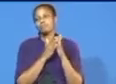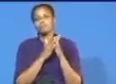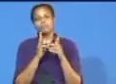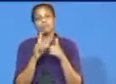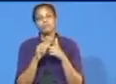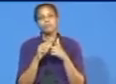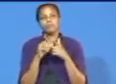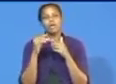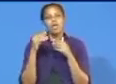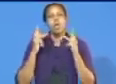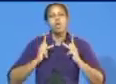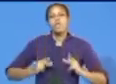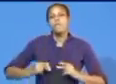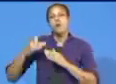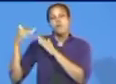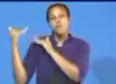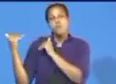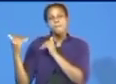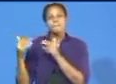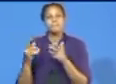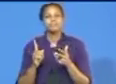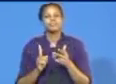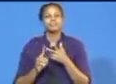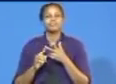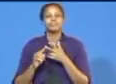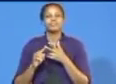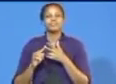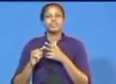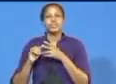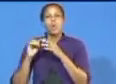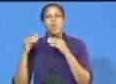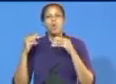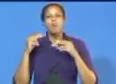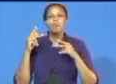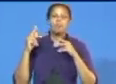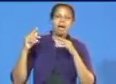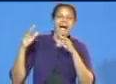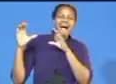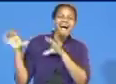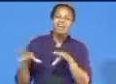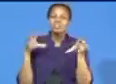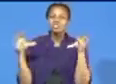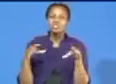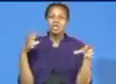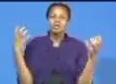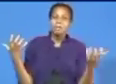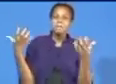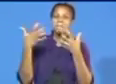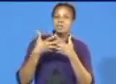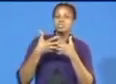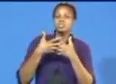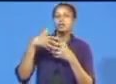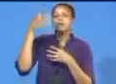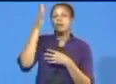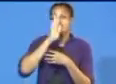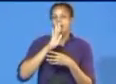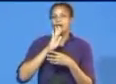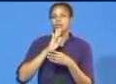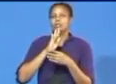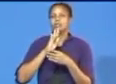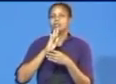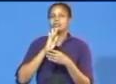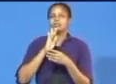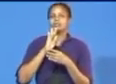human expectation, human action in line with God's